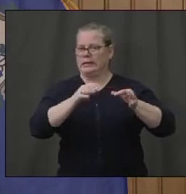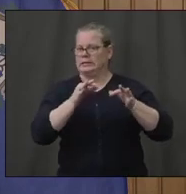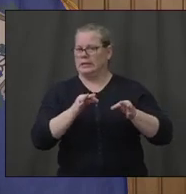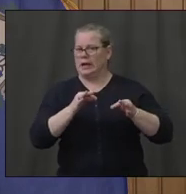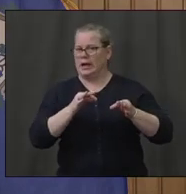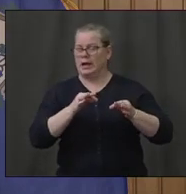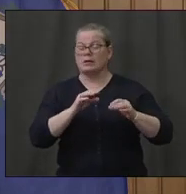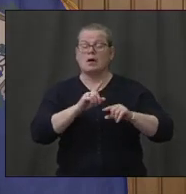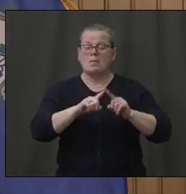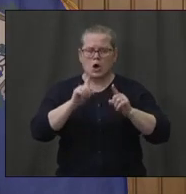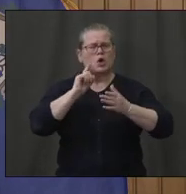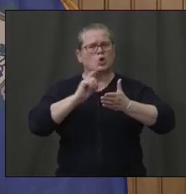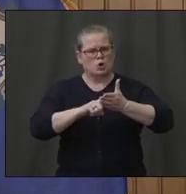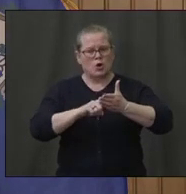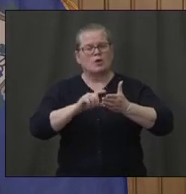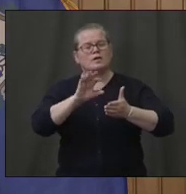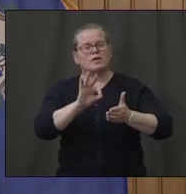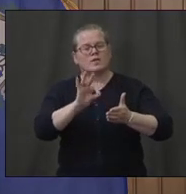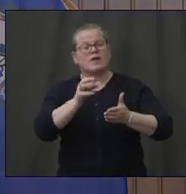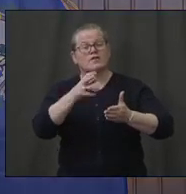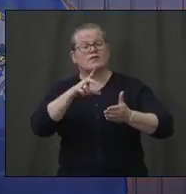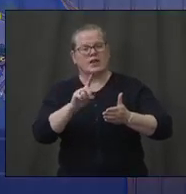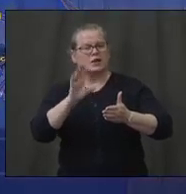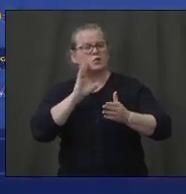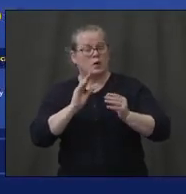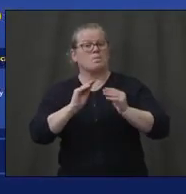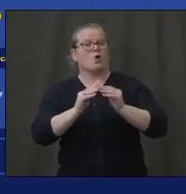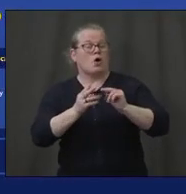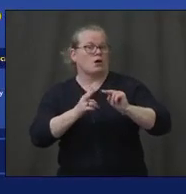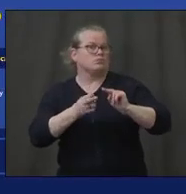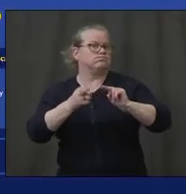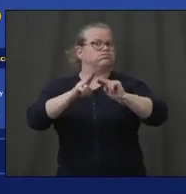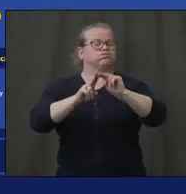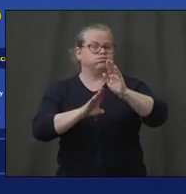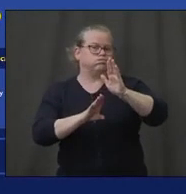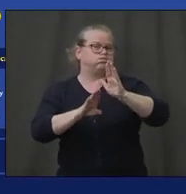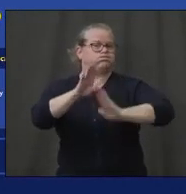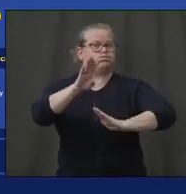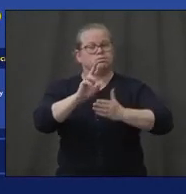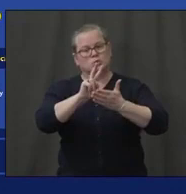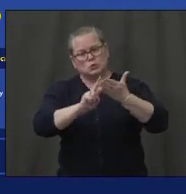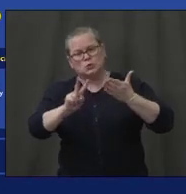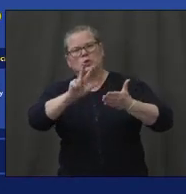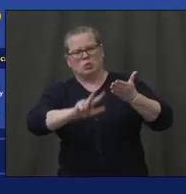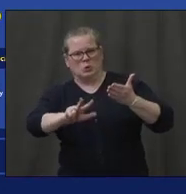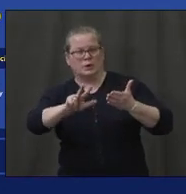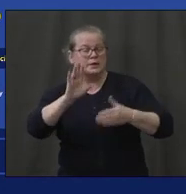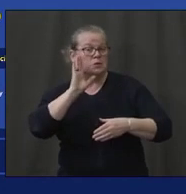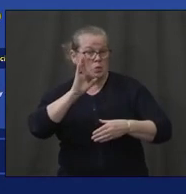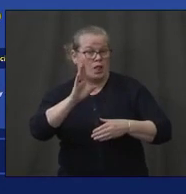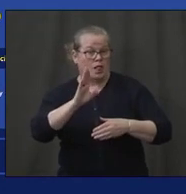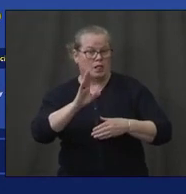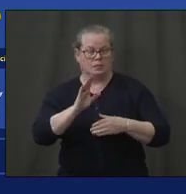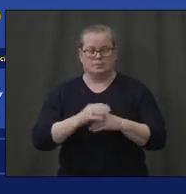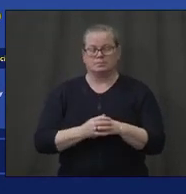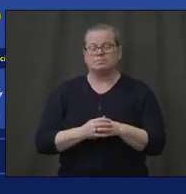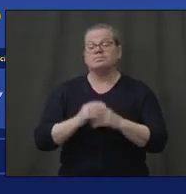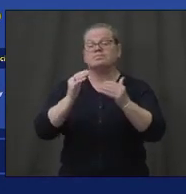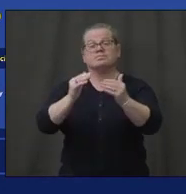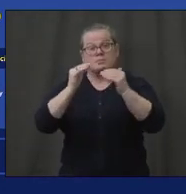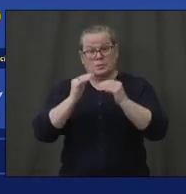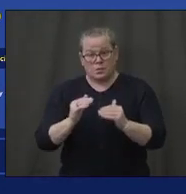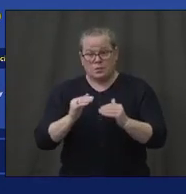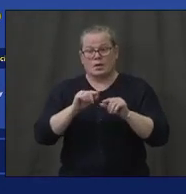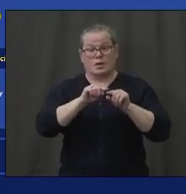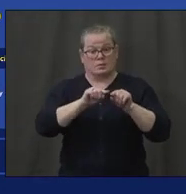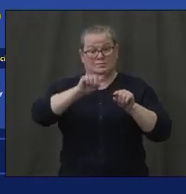surge sometime in the next 2.5, 3 weeks. In the next slide, we're now going to go to New Haven